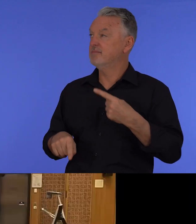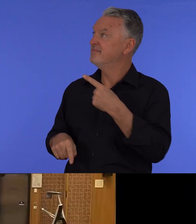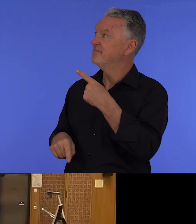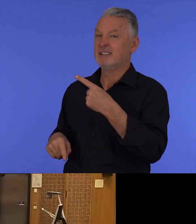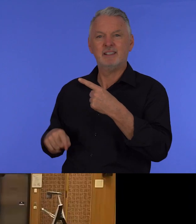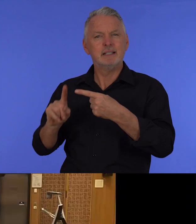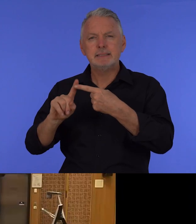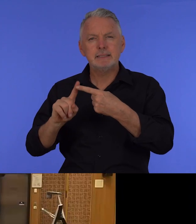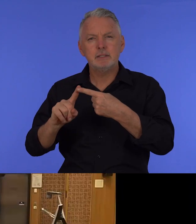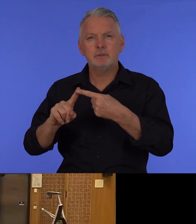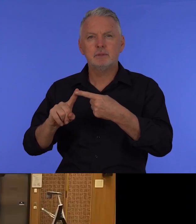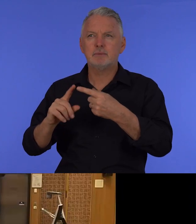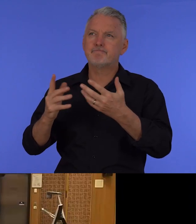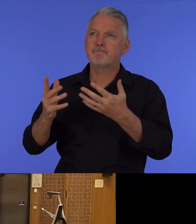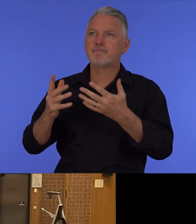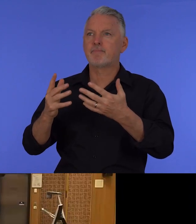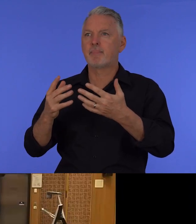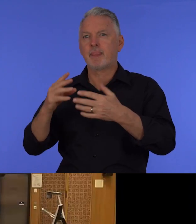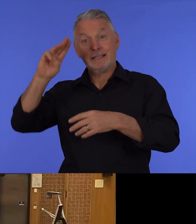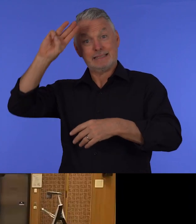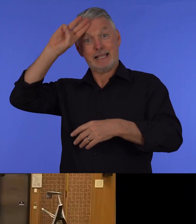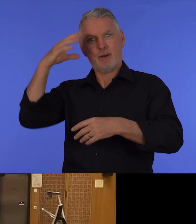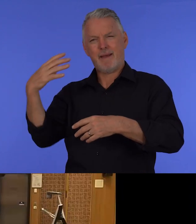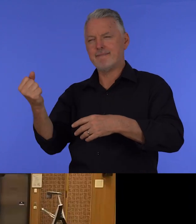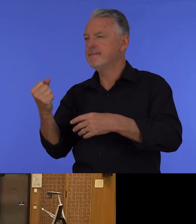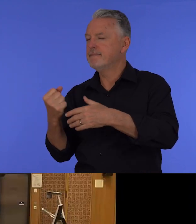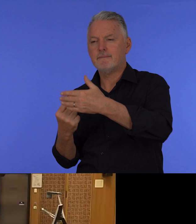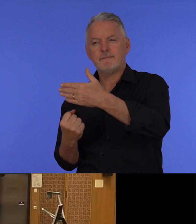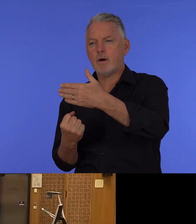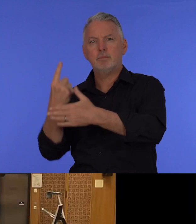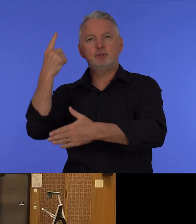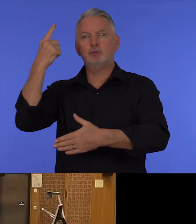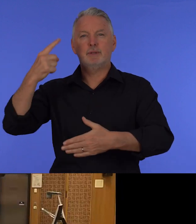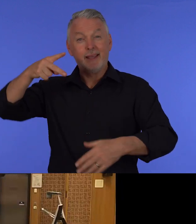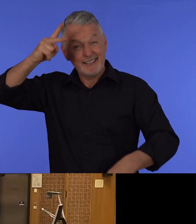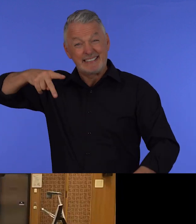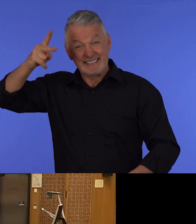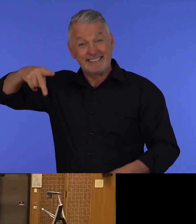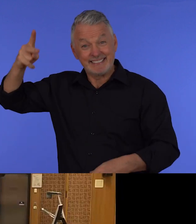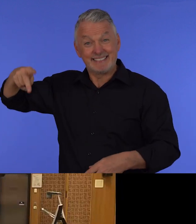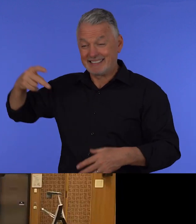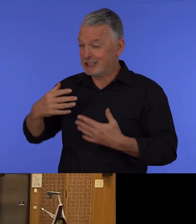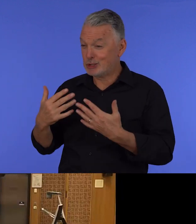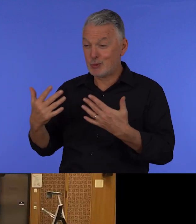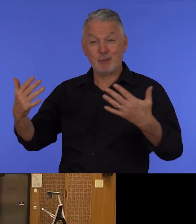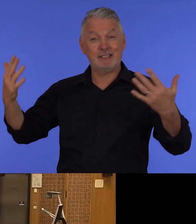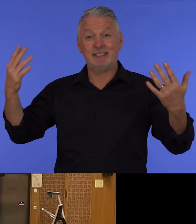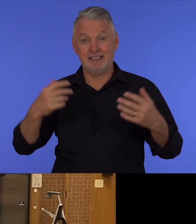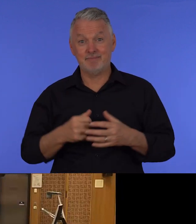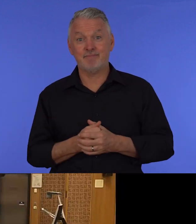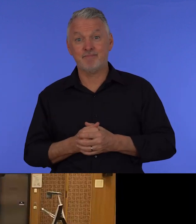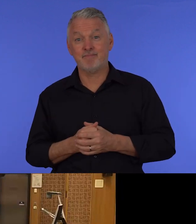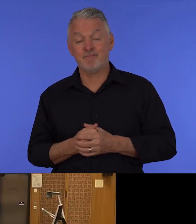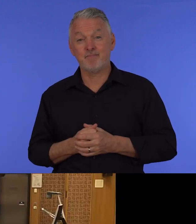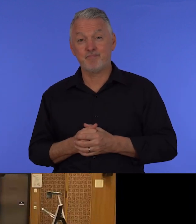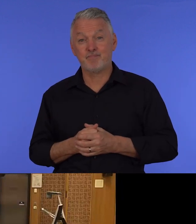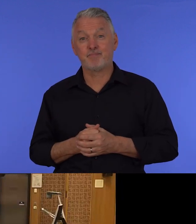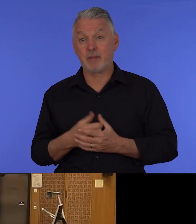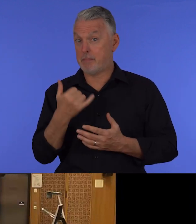one last slide. So yeah, it's just talking about the opportunities that Scouts is opening up for us now.